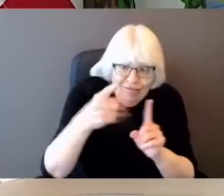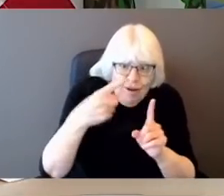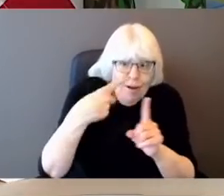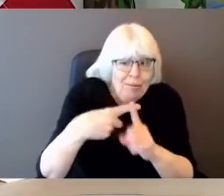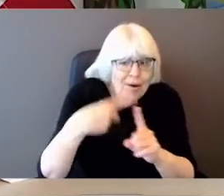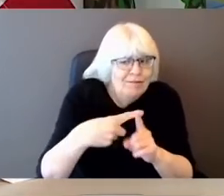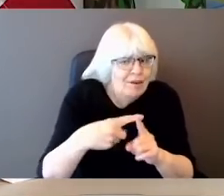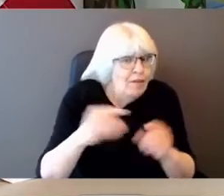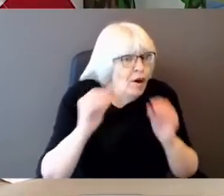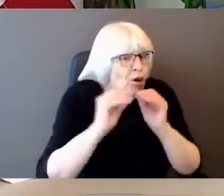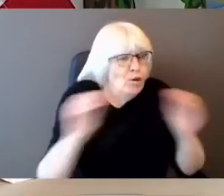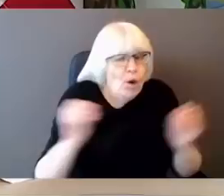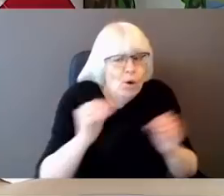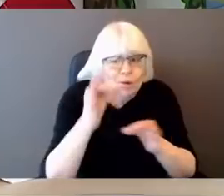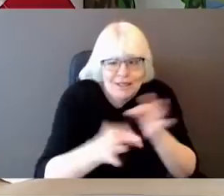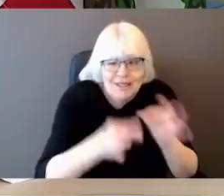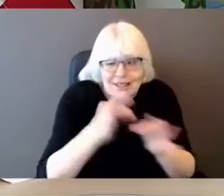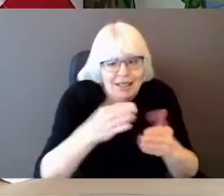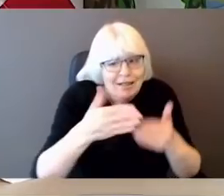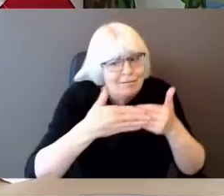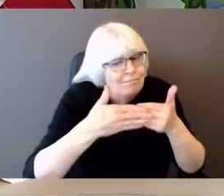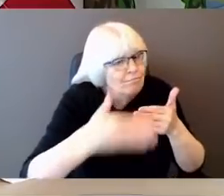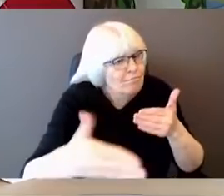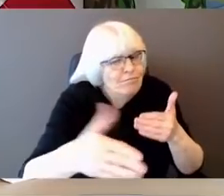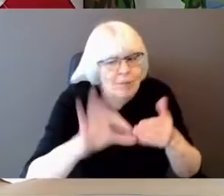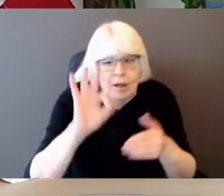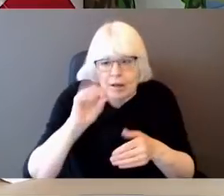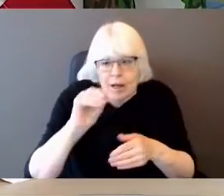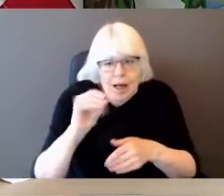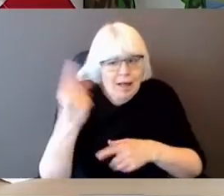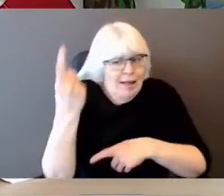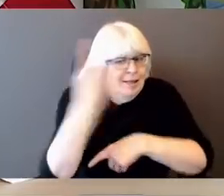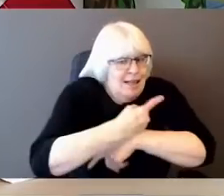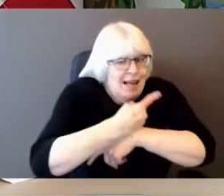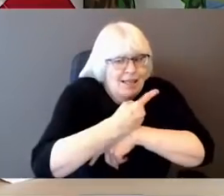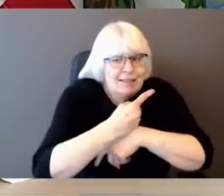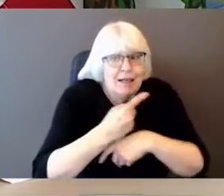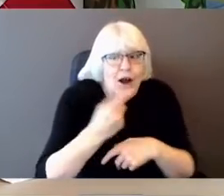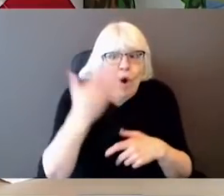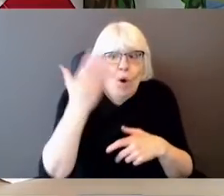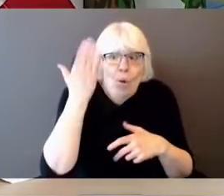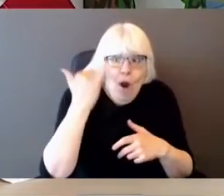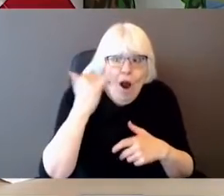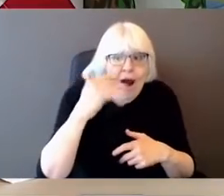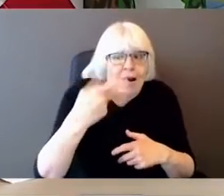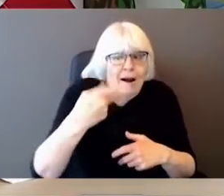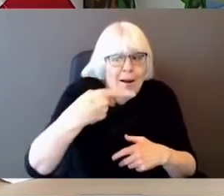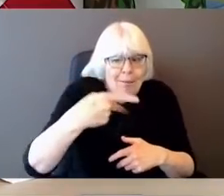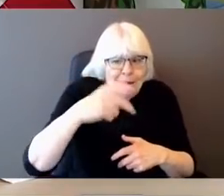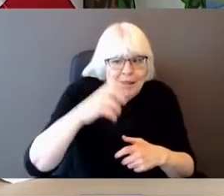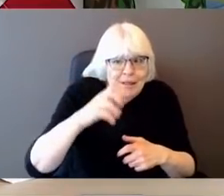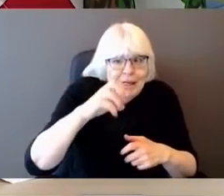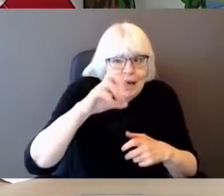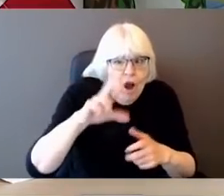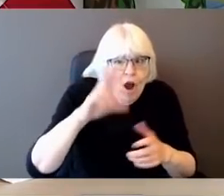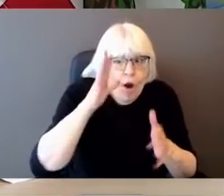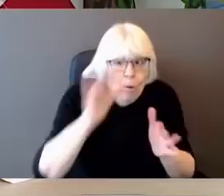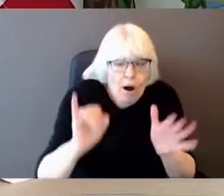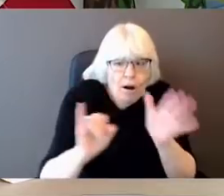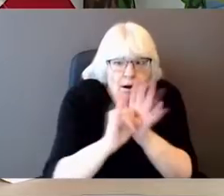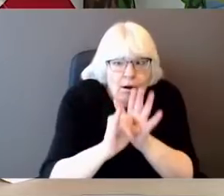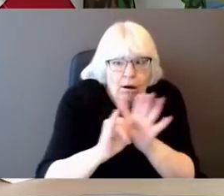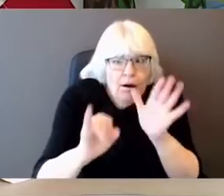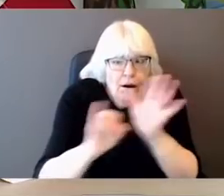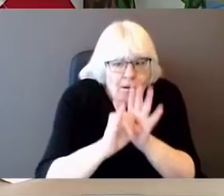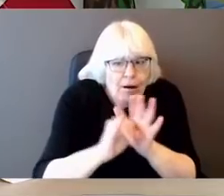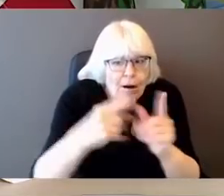because, especially with the PCR-based test, you can continue to test positive even though you're well beyond being